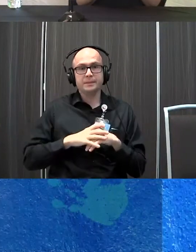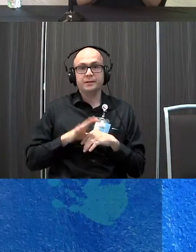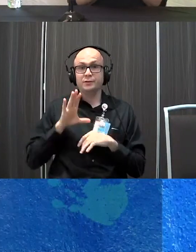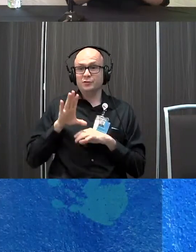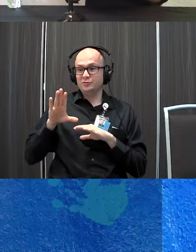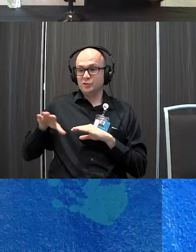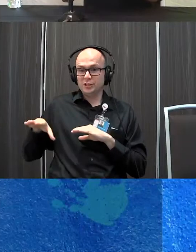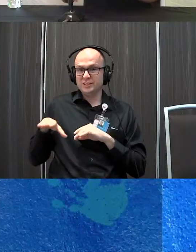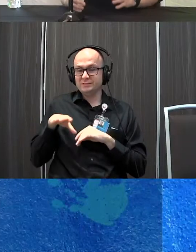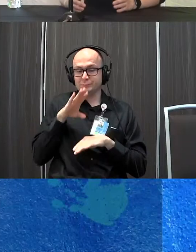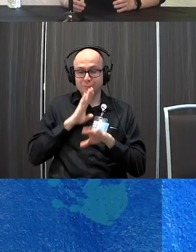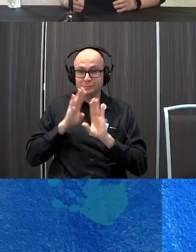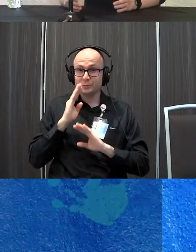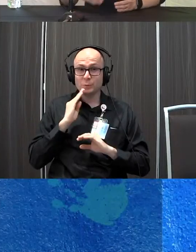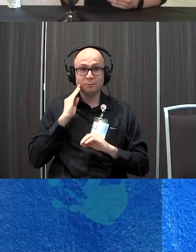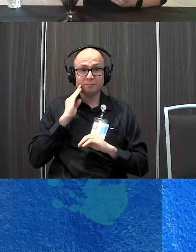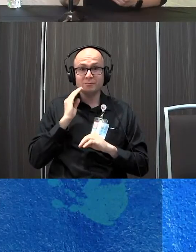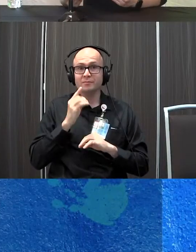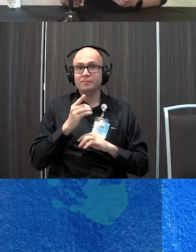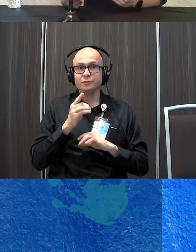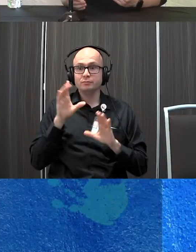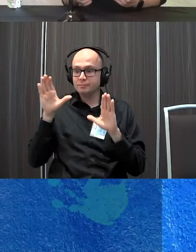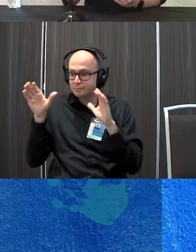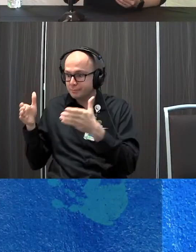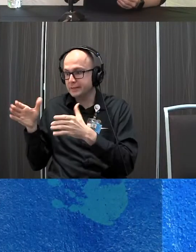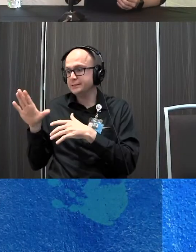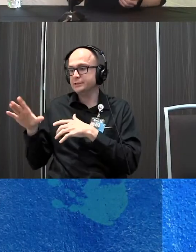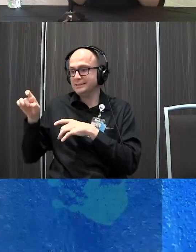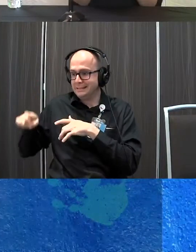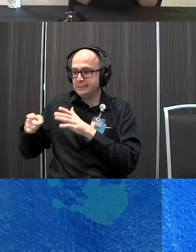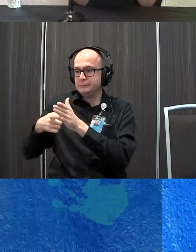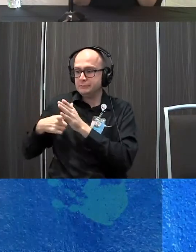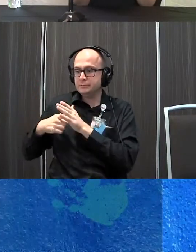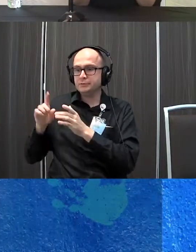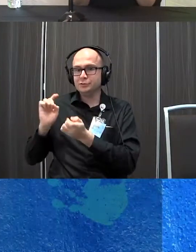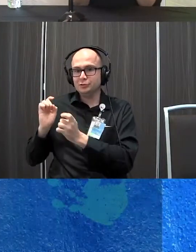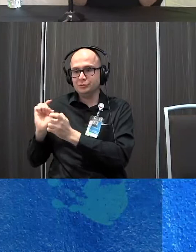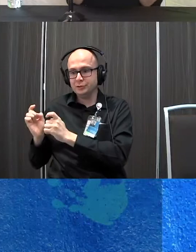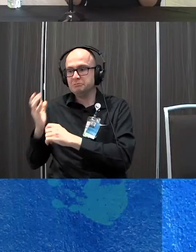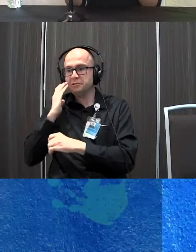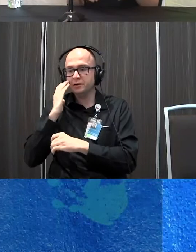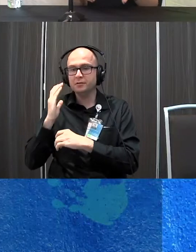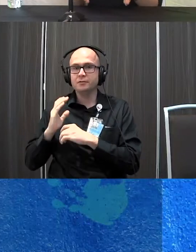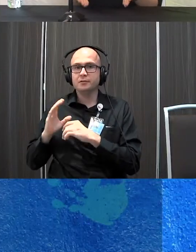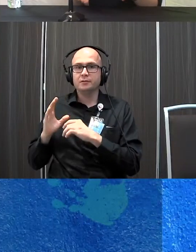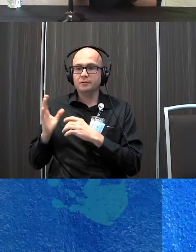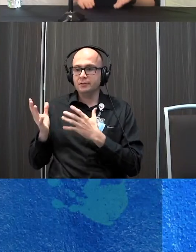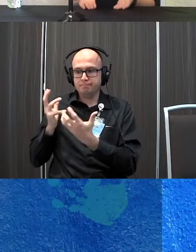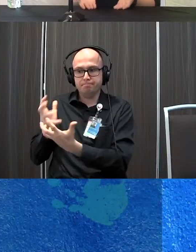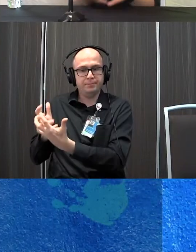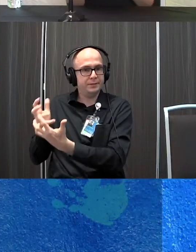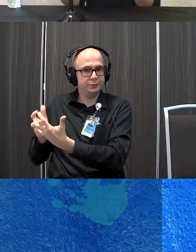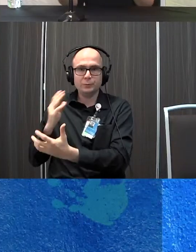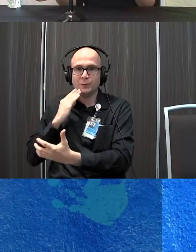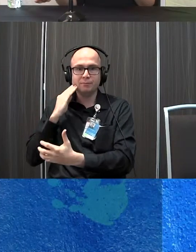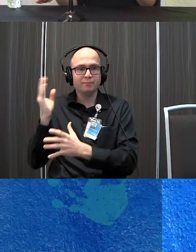child if at home you are super attentive to their very subtle behavioral changes and you're meeting their needs at